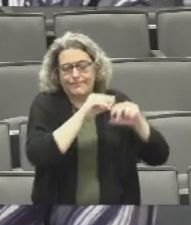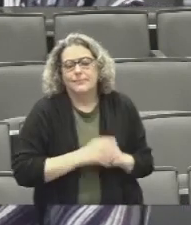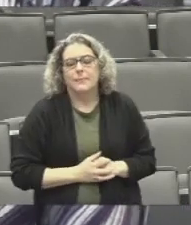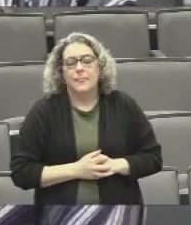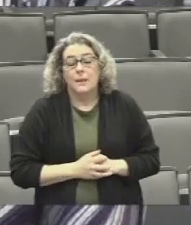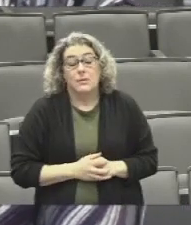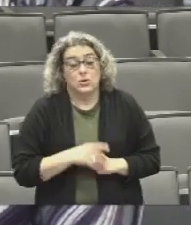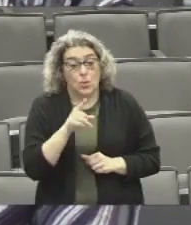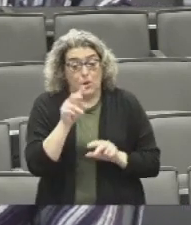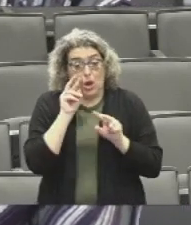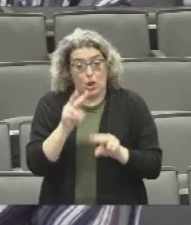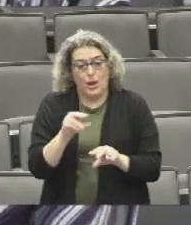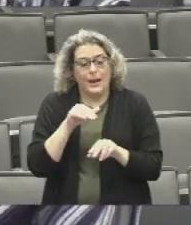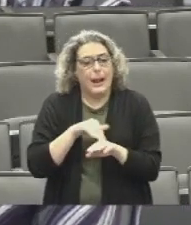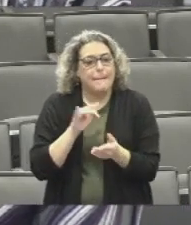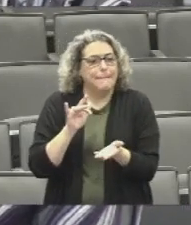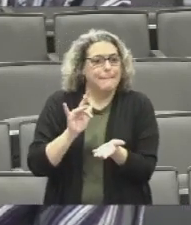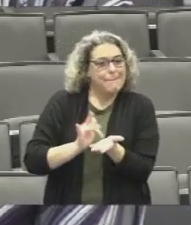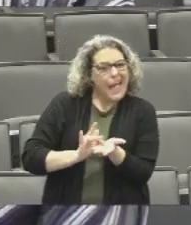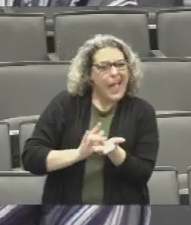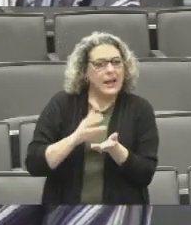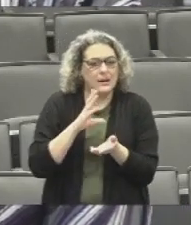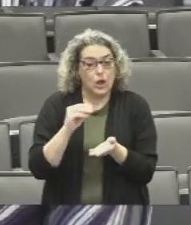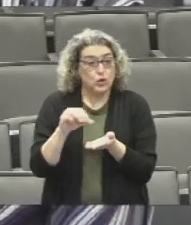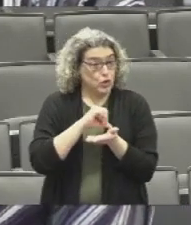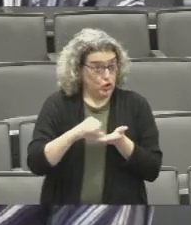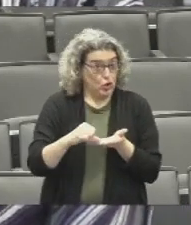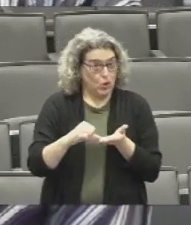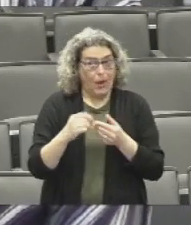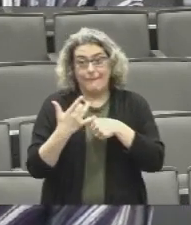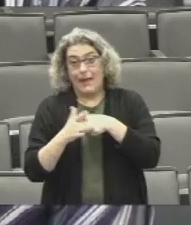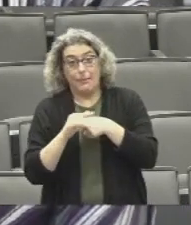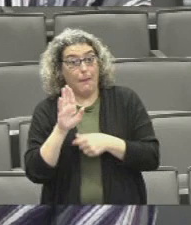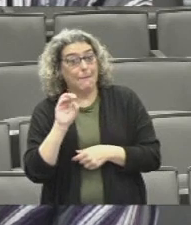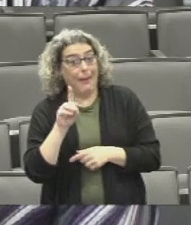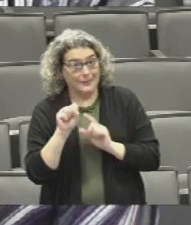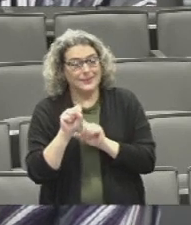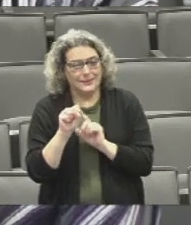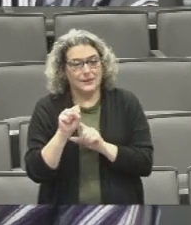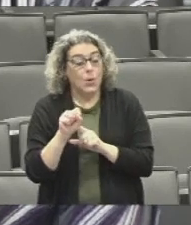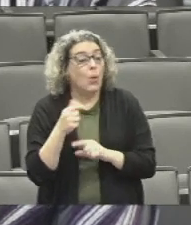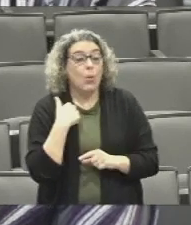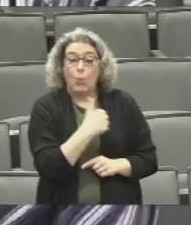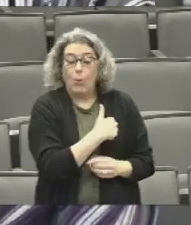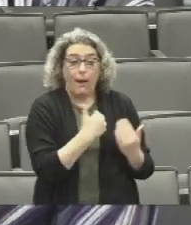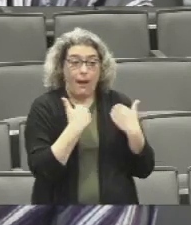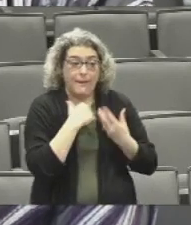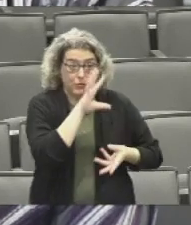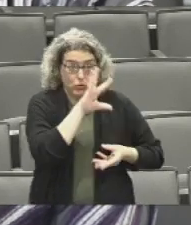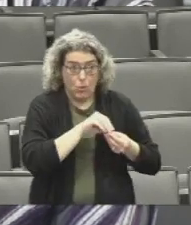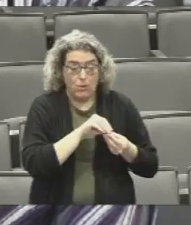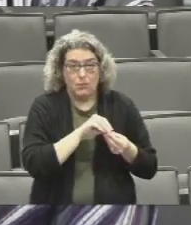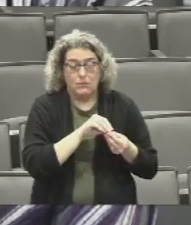look at our medical and surge beds, we are seeing we have